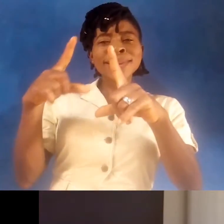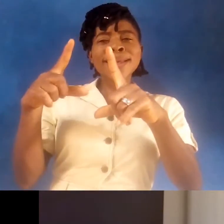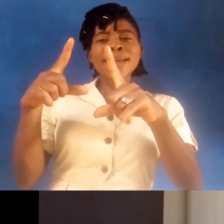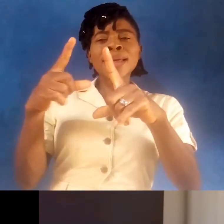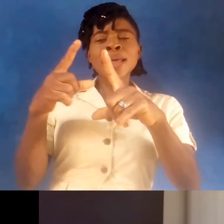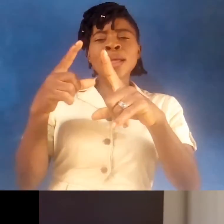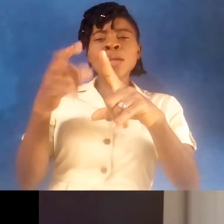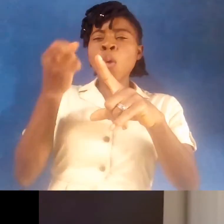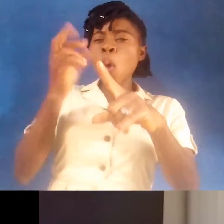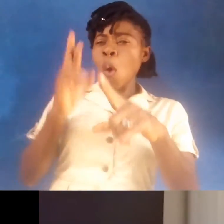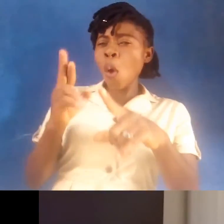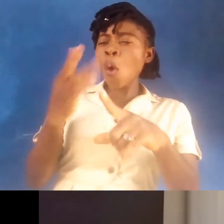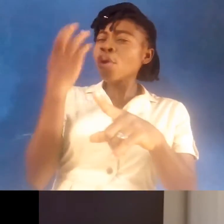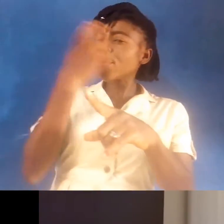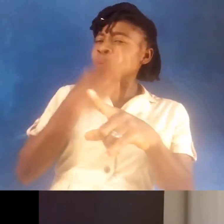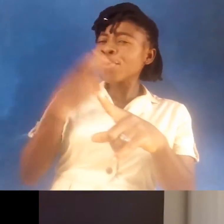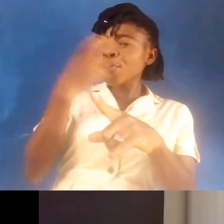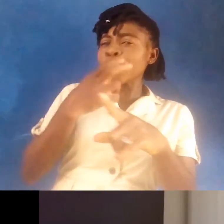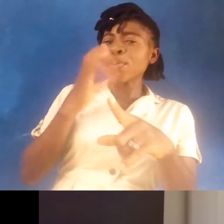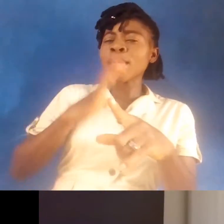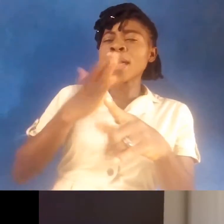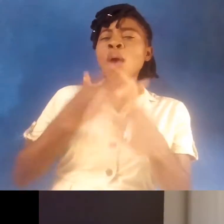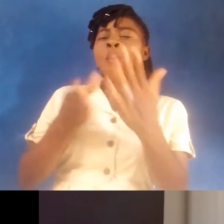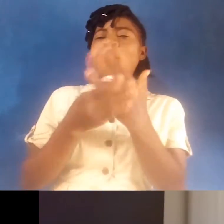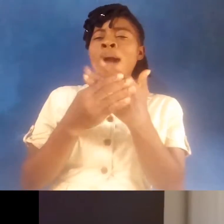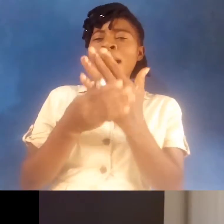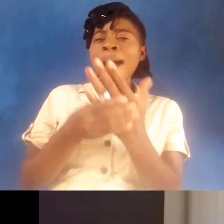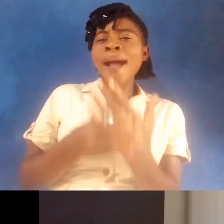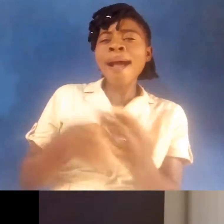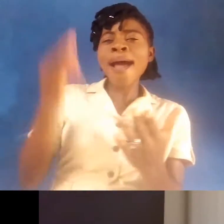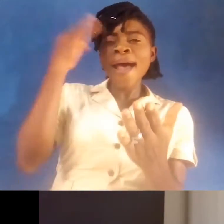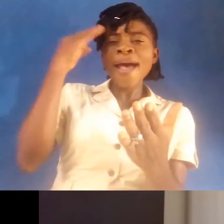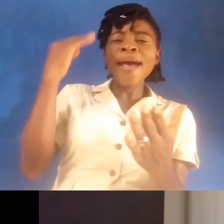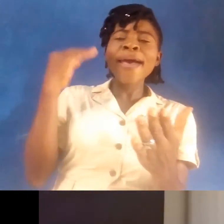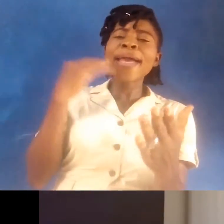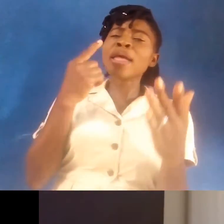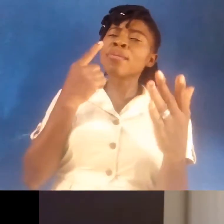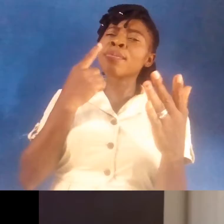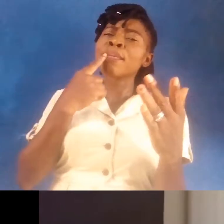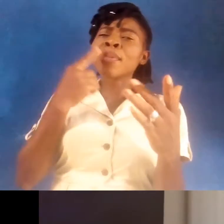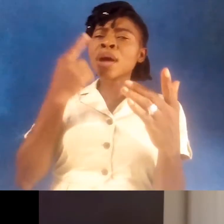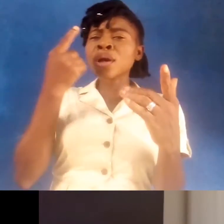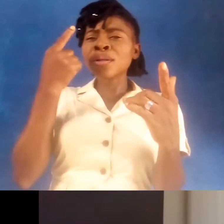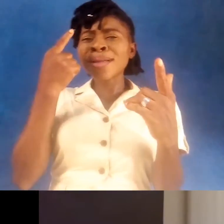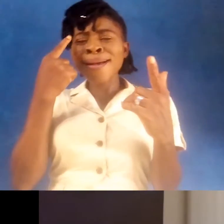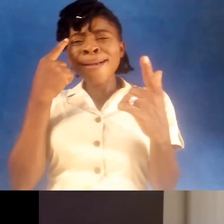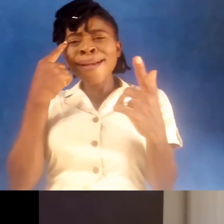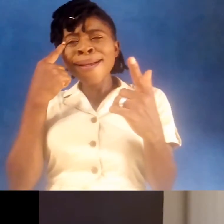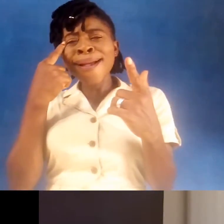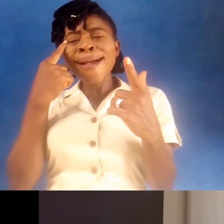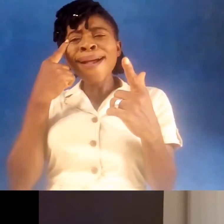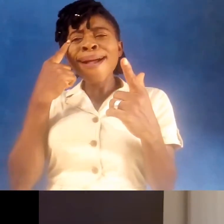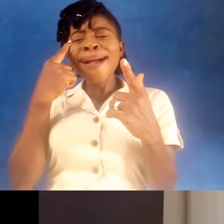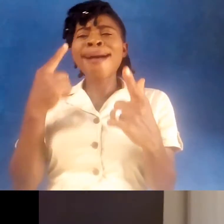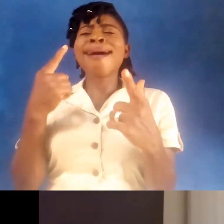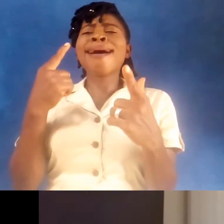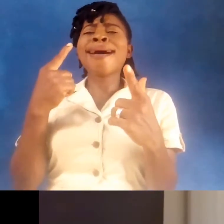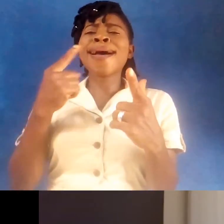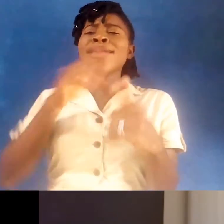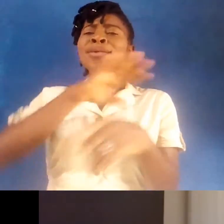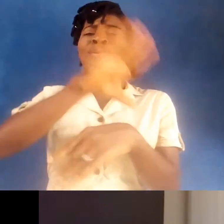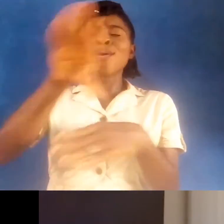all move to make some grammatically meaningful movements,